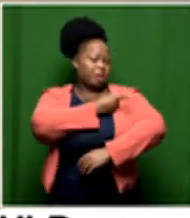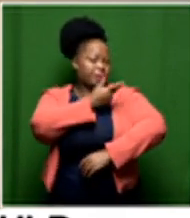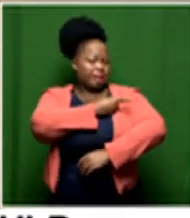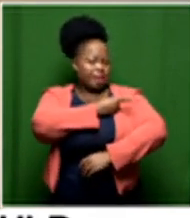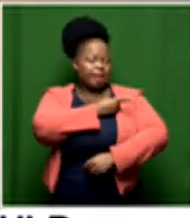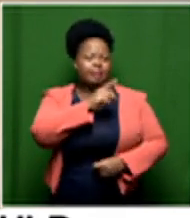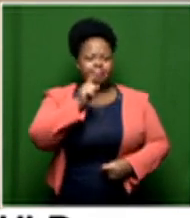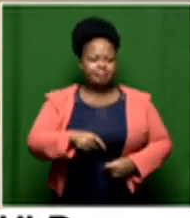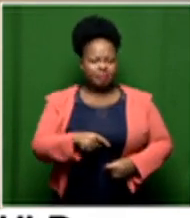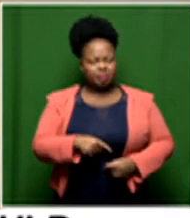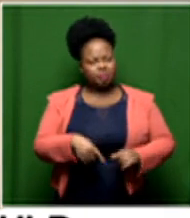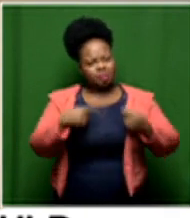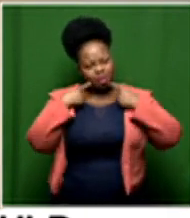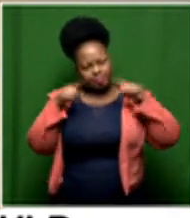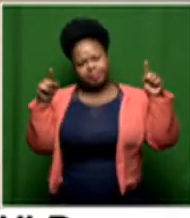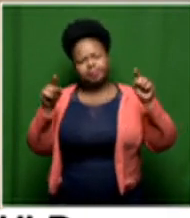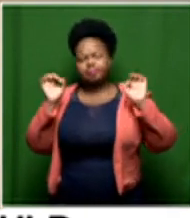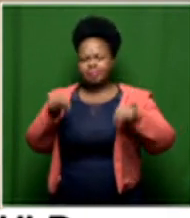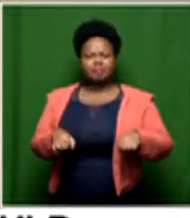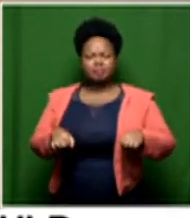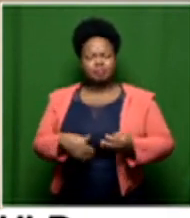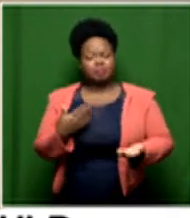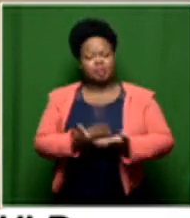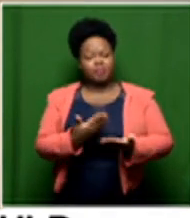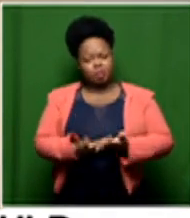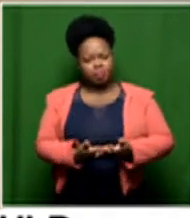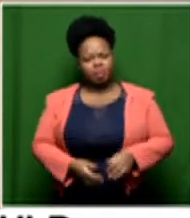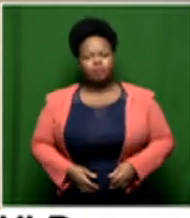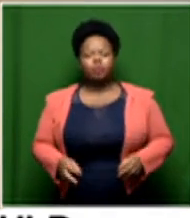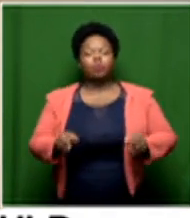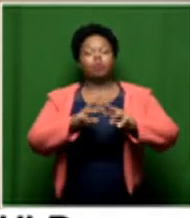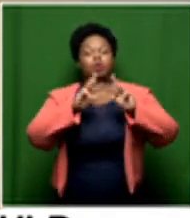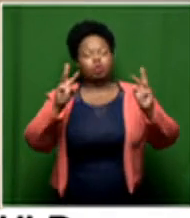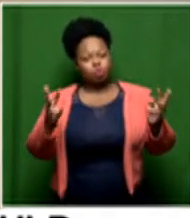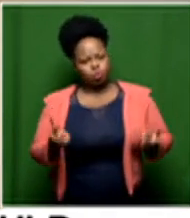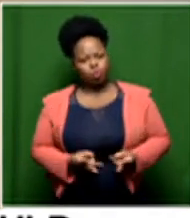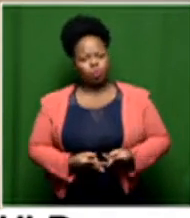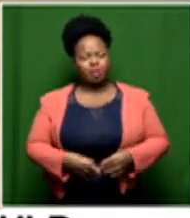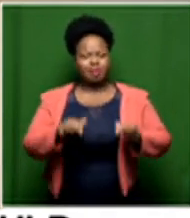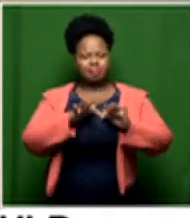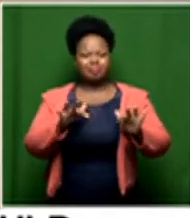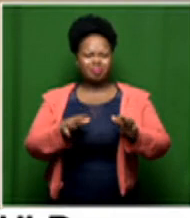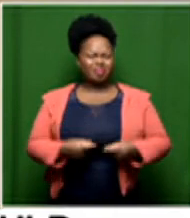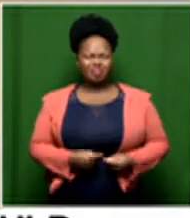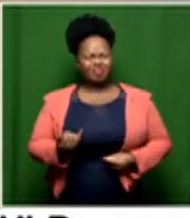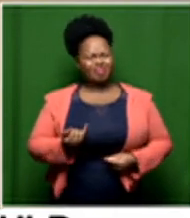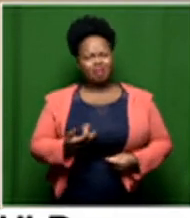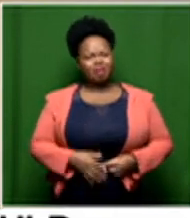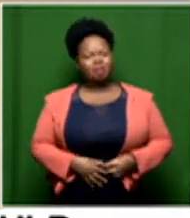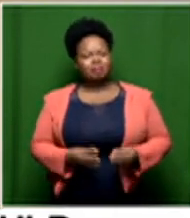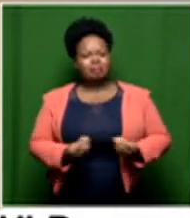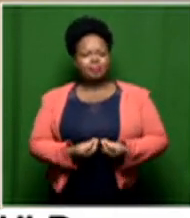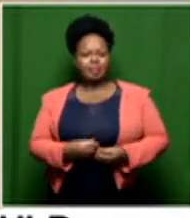vaccines is made publicly available. It's what we would call a global public good. It shouldn't be treated as